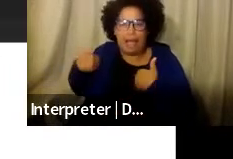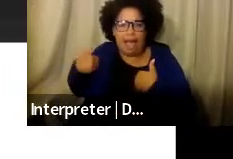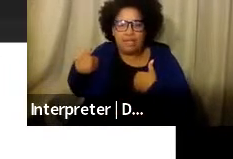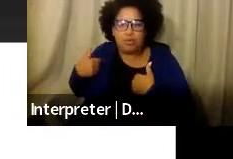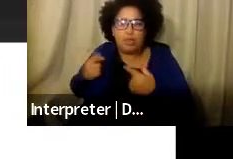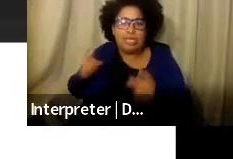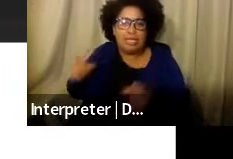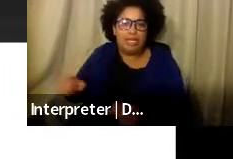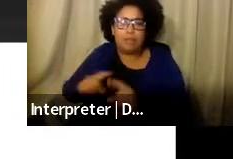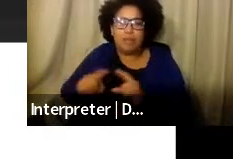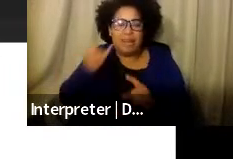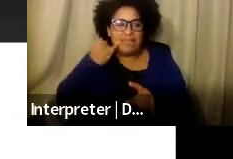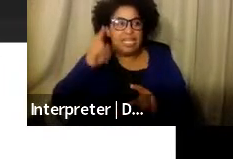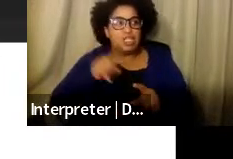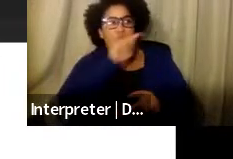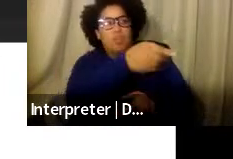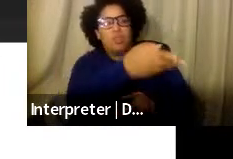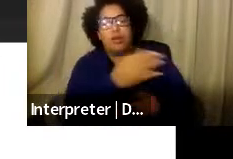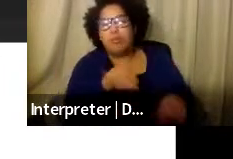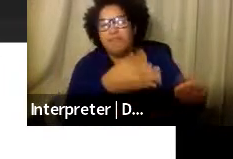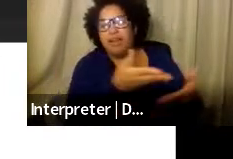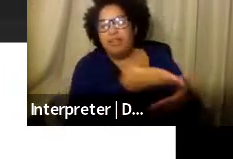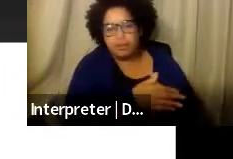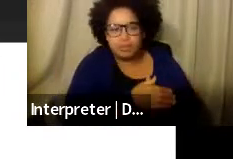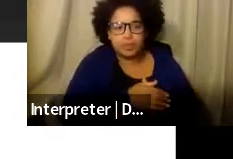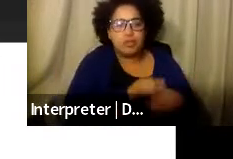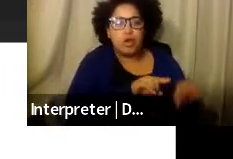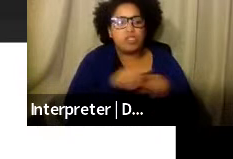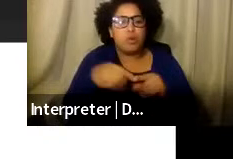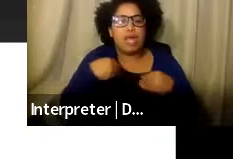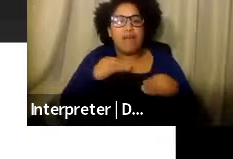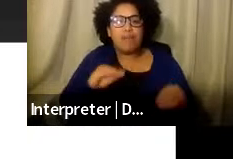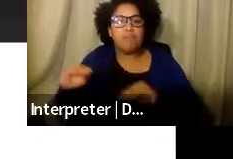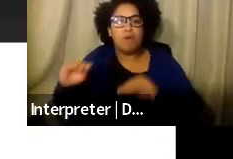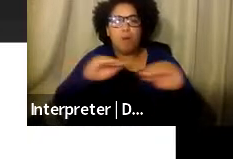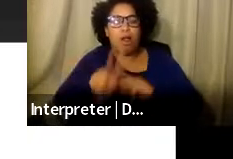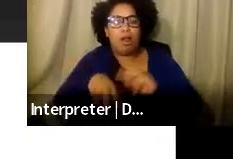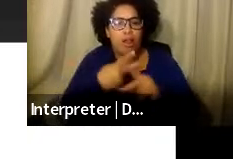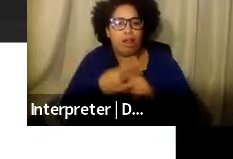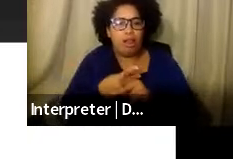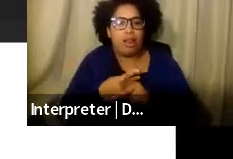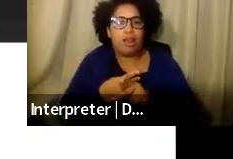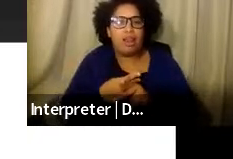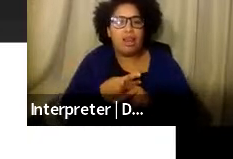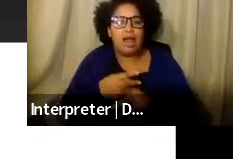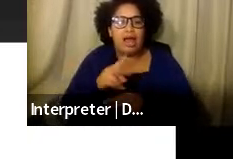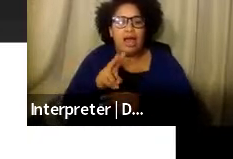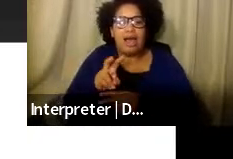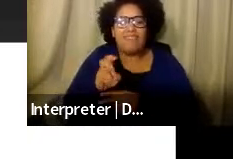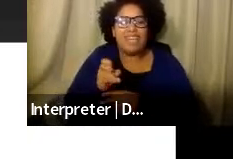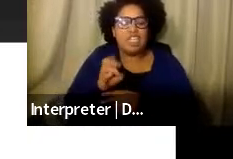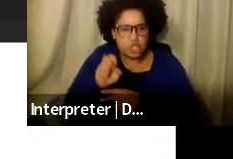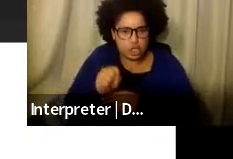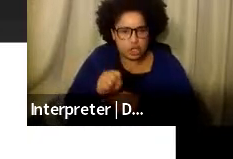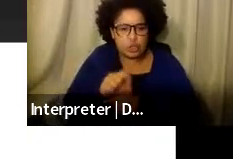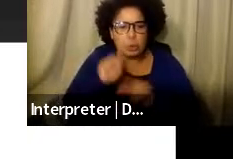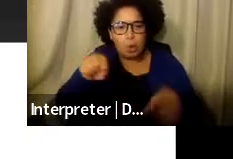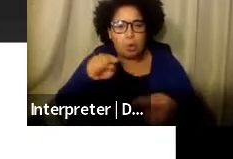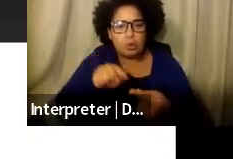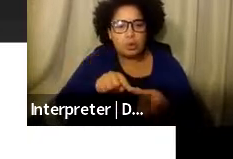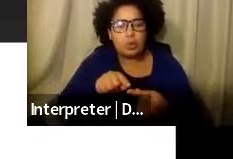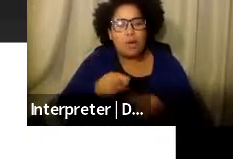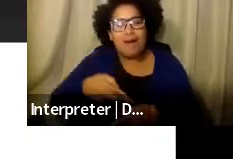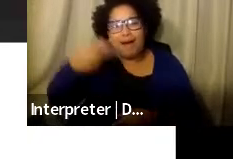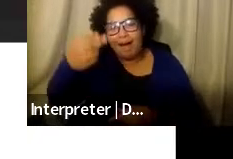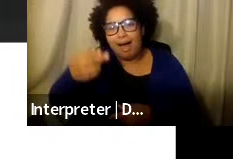And then we also have mobile vendors that we would then shift to serve the most high priority zip codes and where